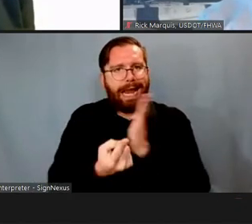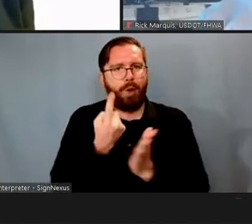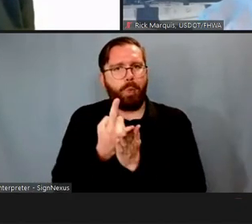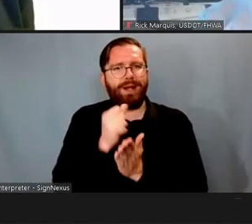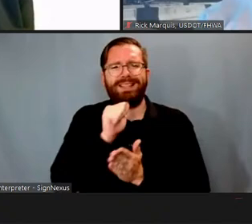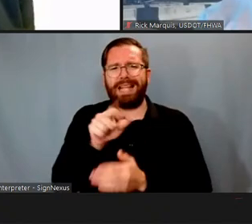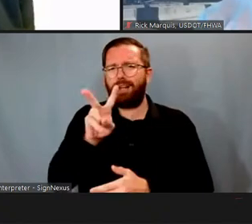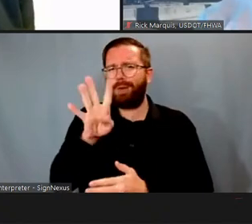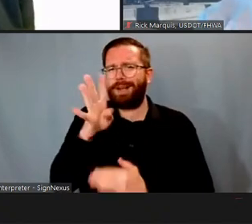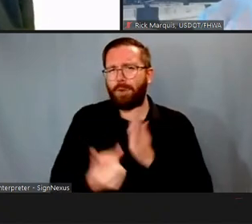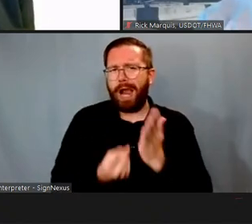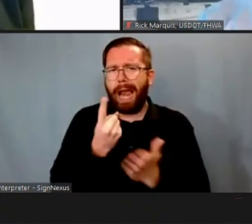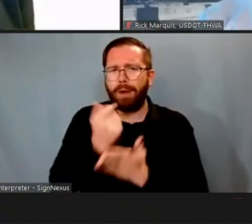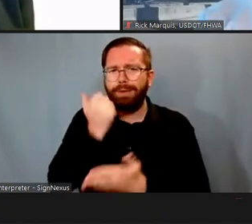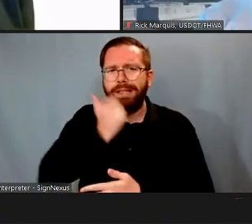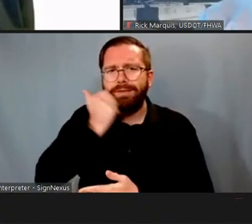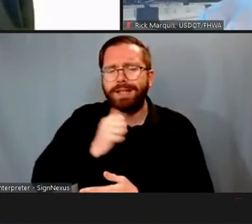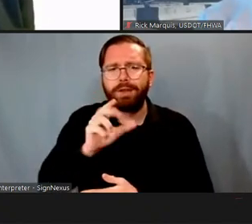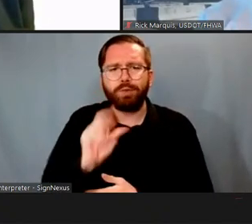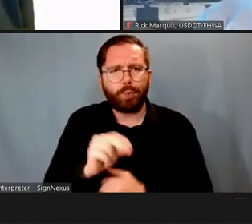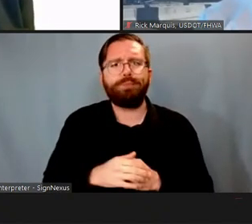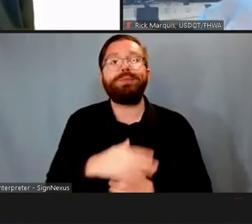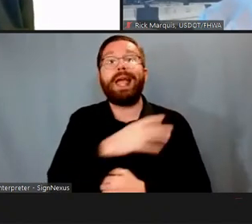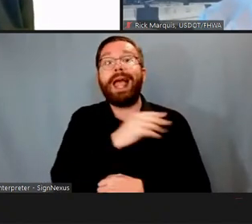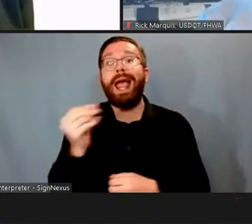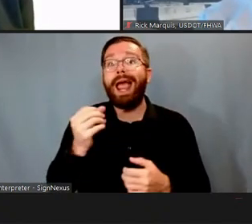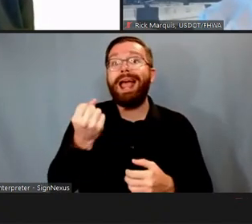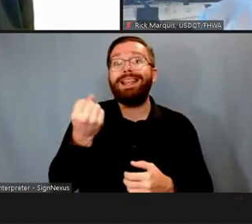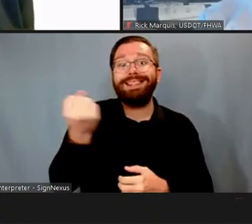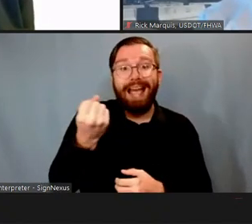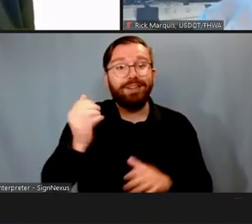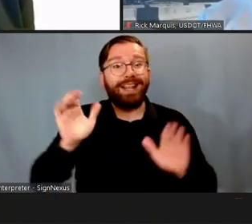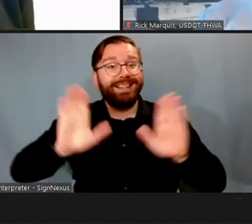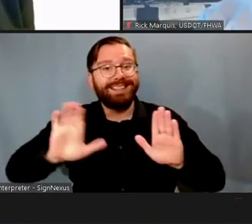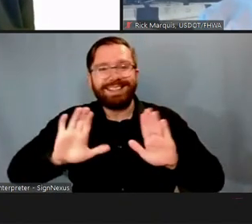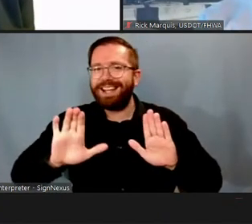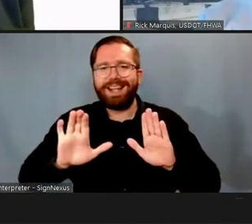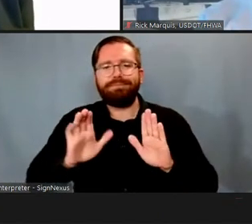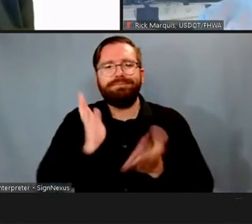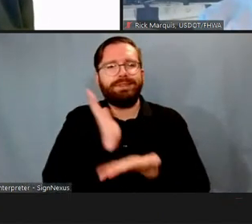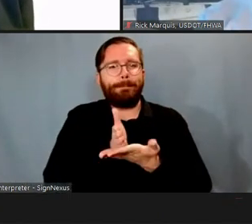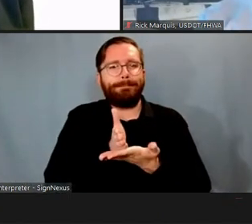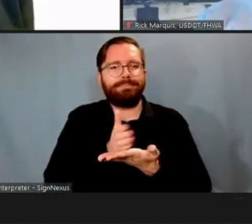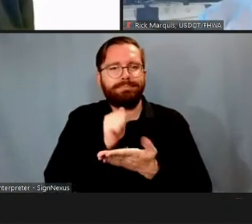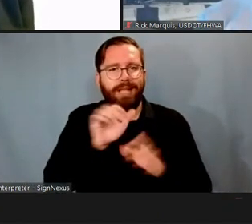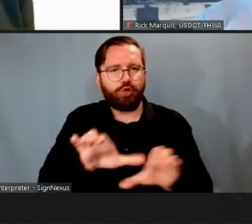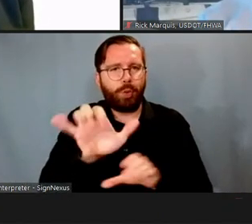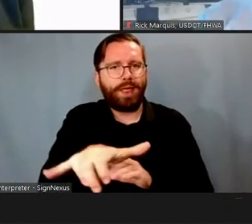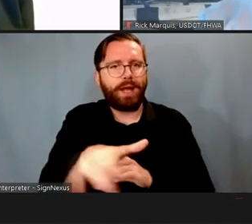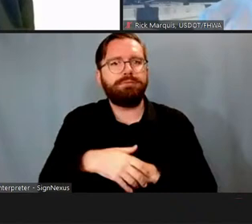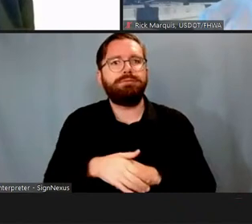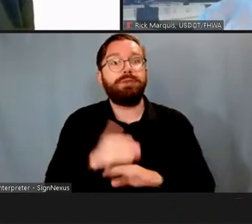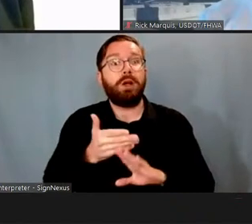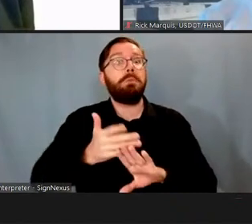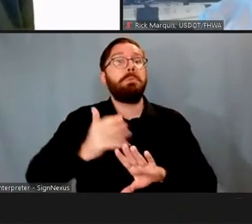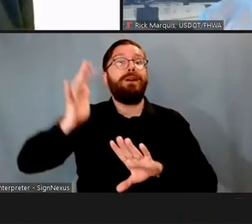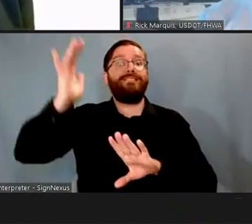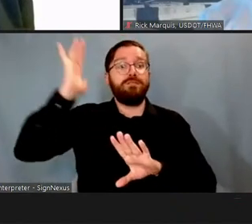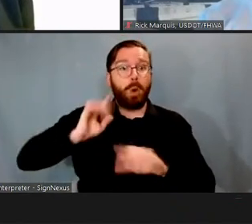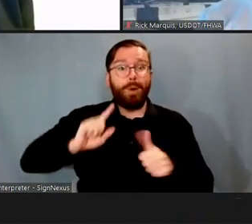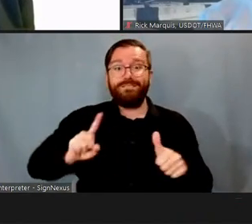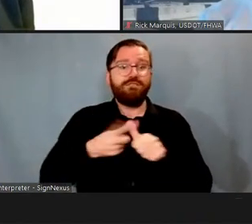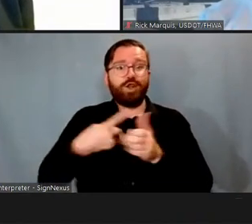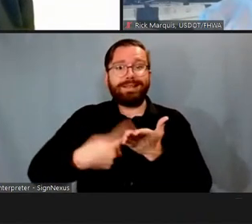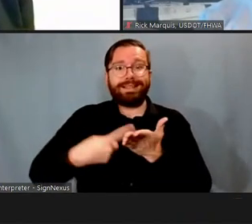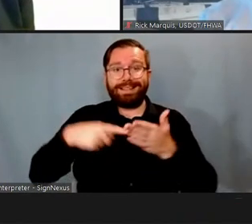no congestion pricing tolls on weekends and holidays that was never envisioned when we first started discussing these plans and